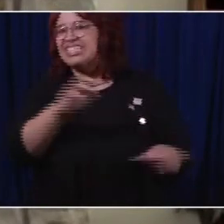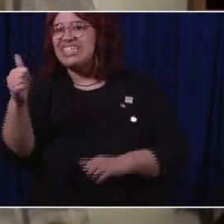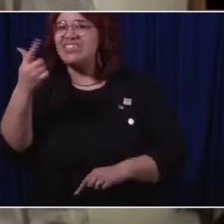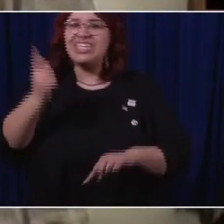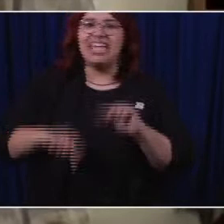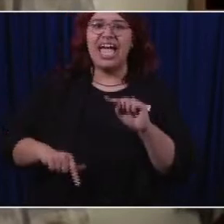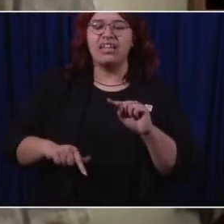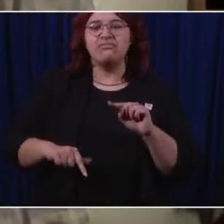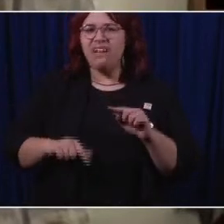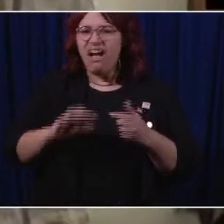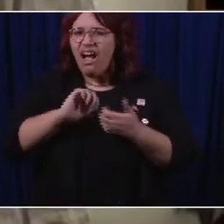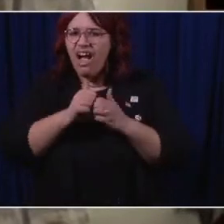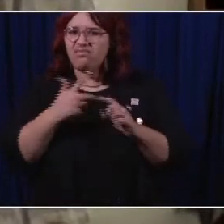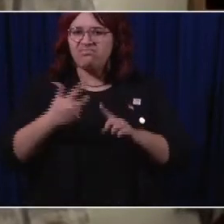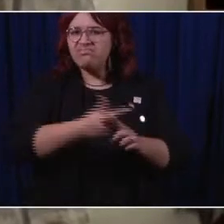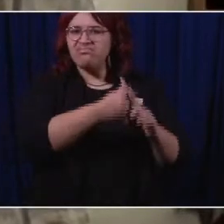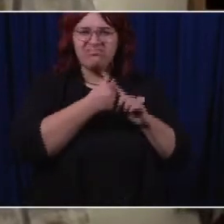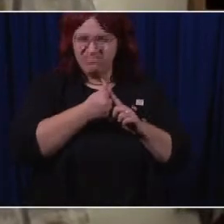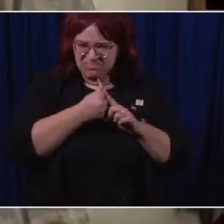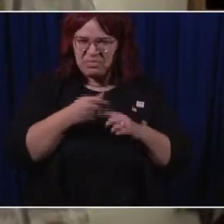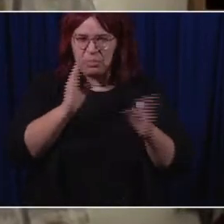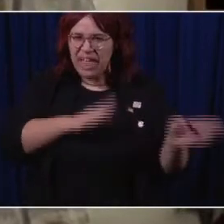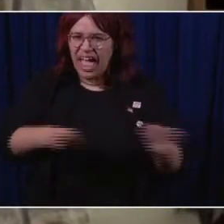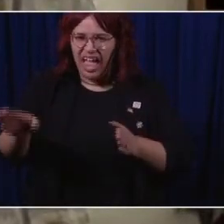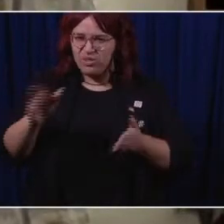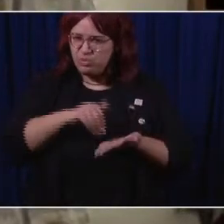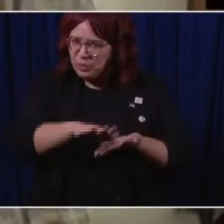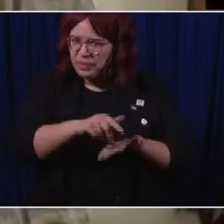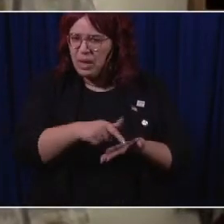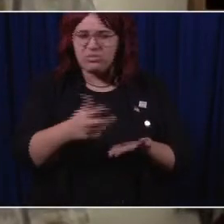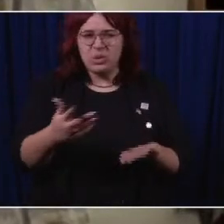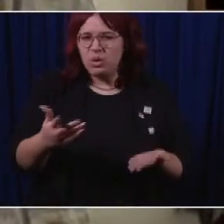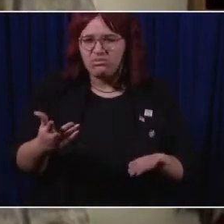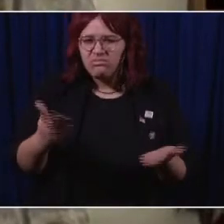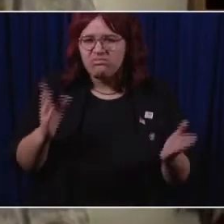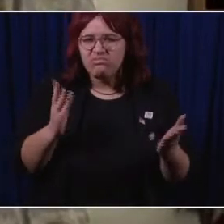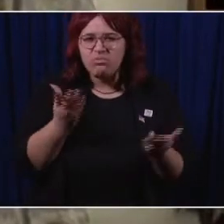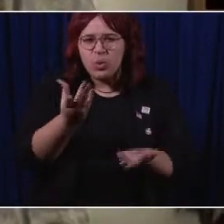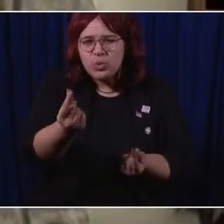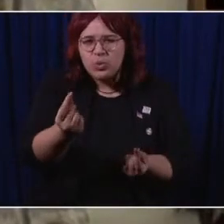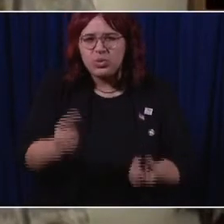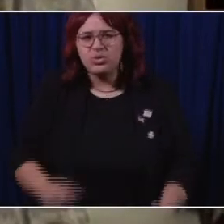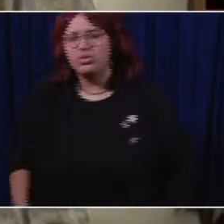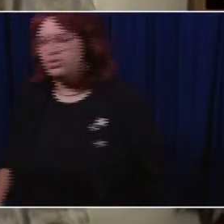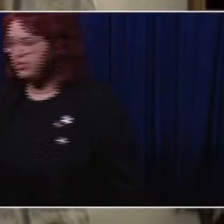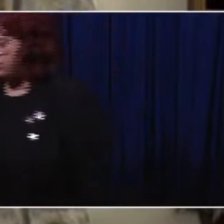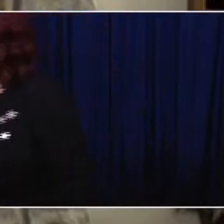not excluded from the state's vaccination plan. We have been